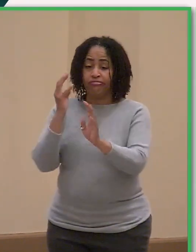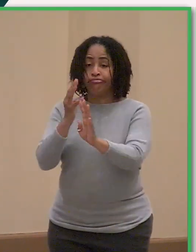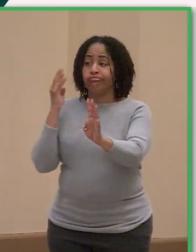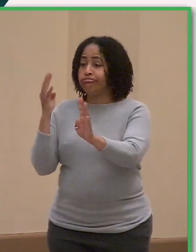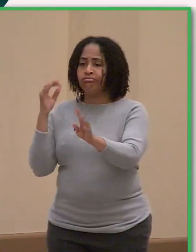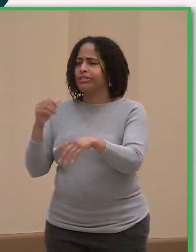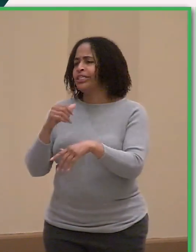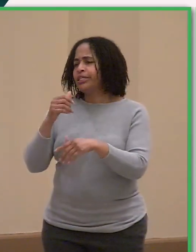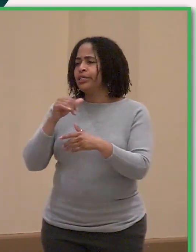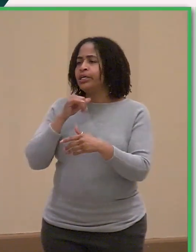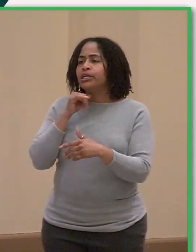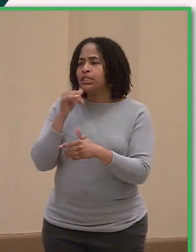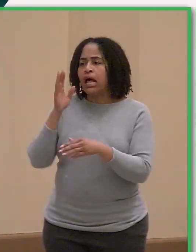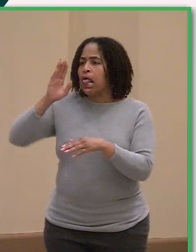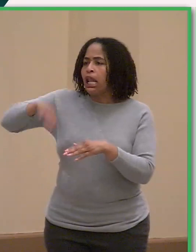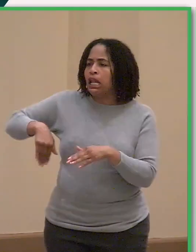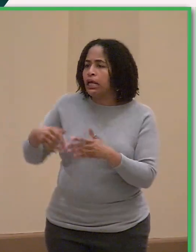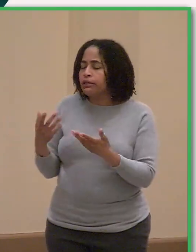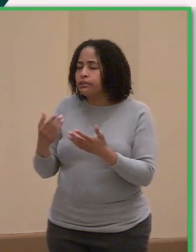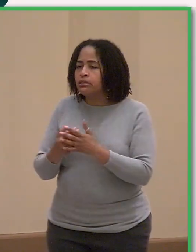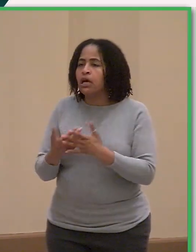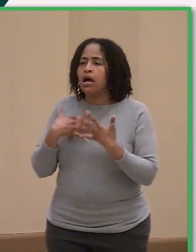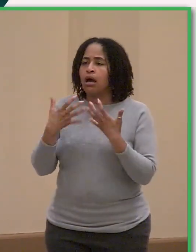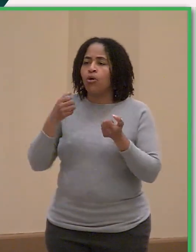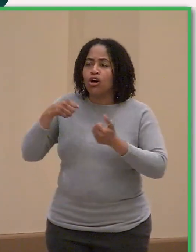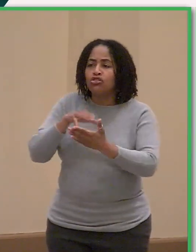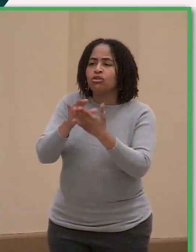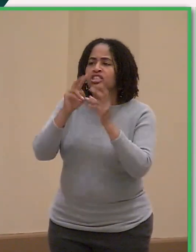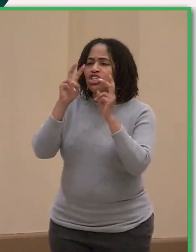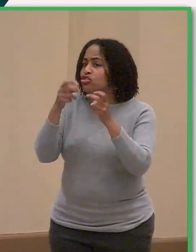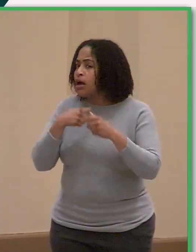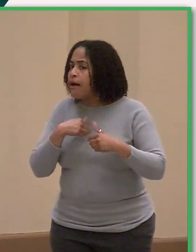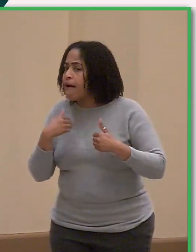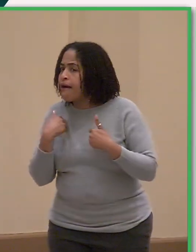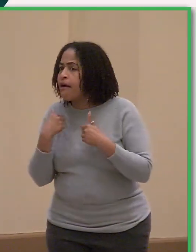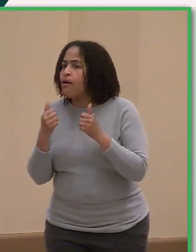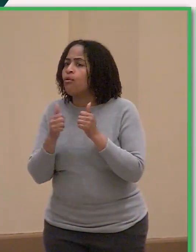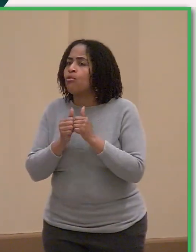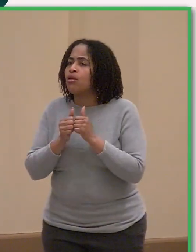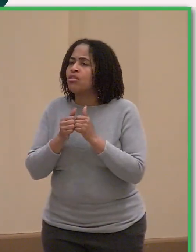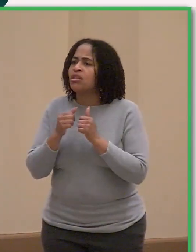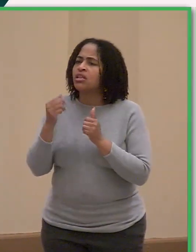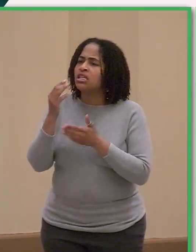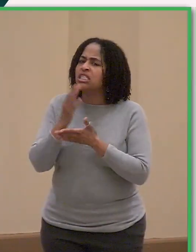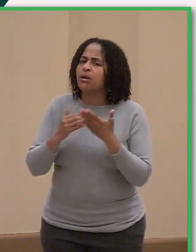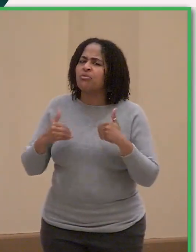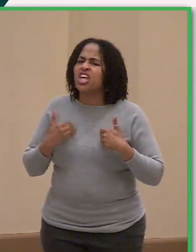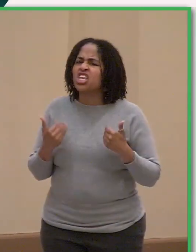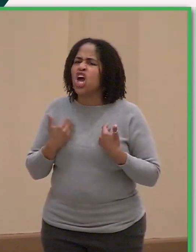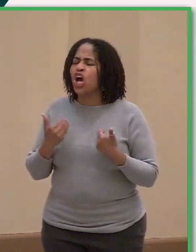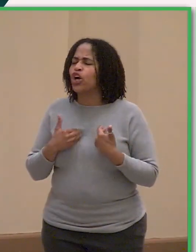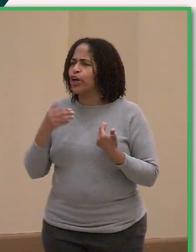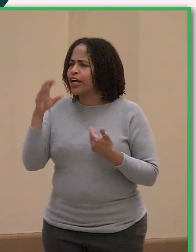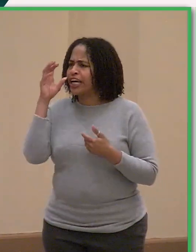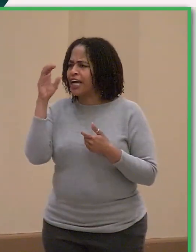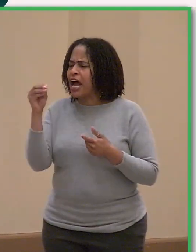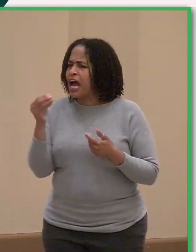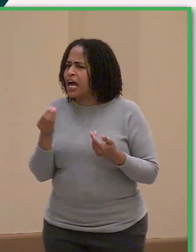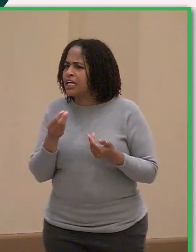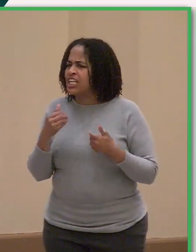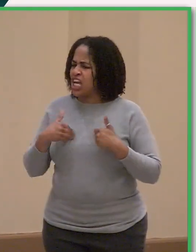late. I want to address an issue that I had with some of the younger guys. Some of the